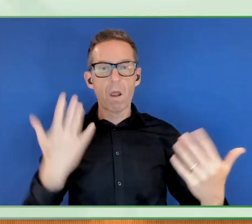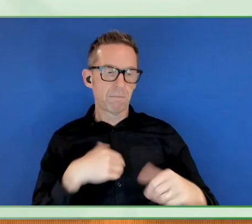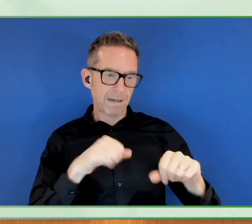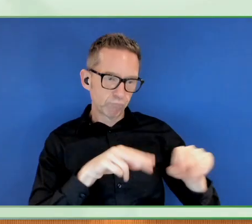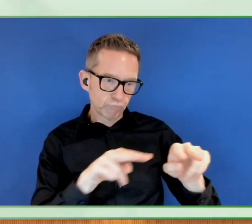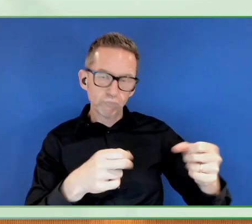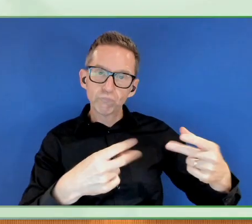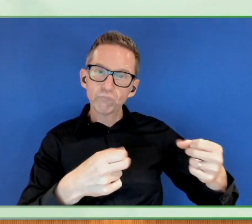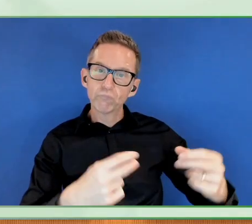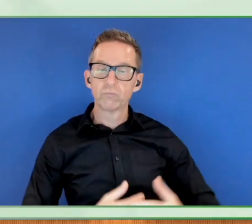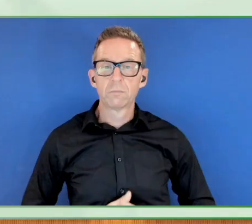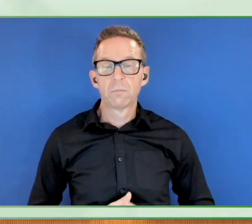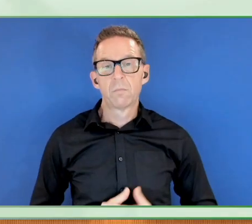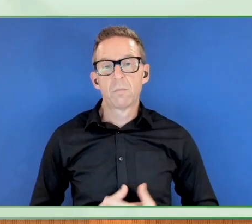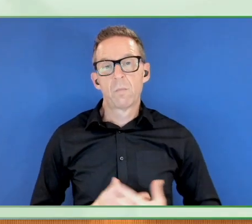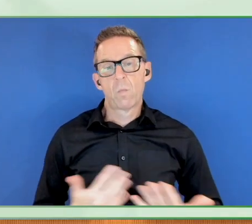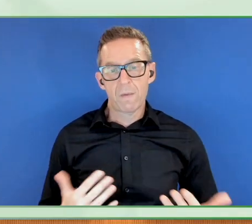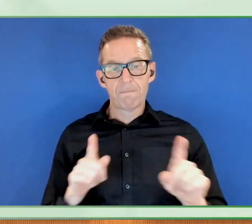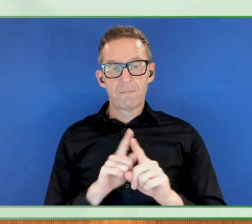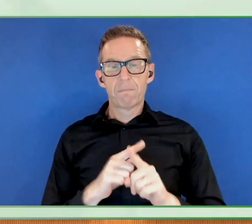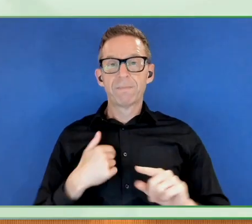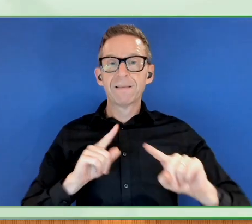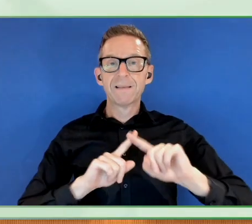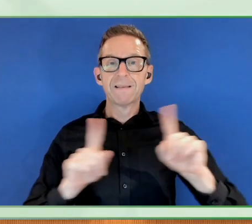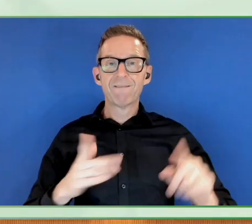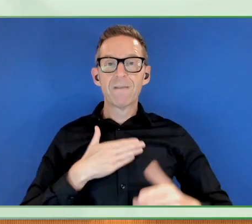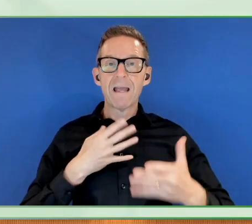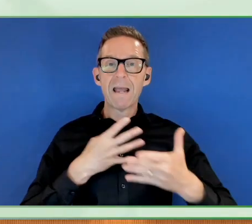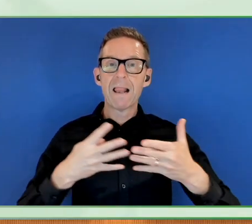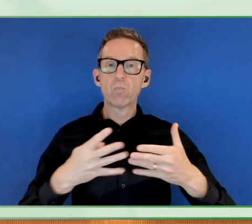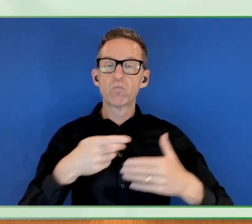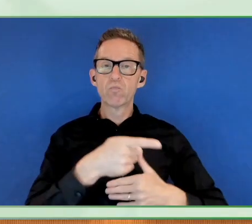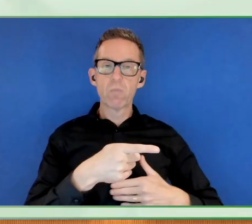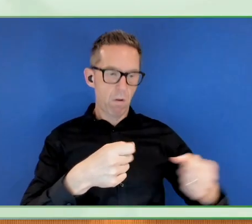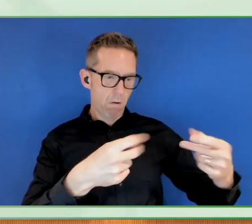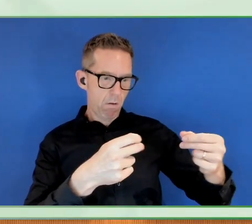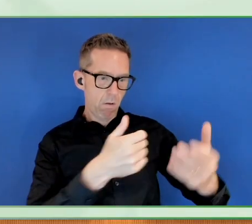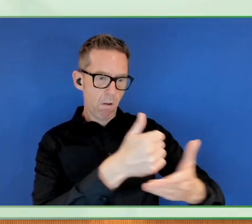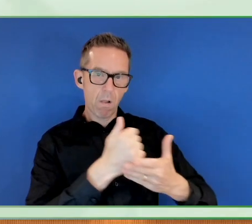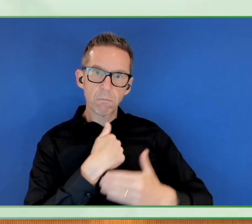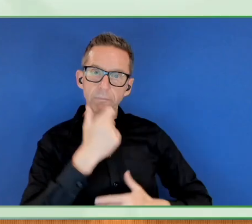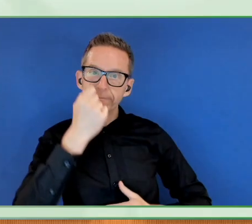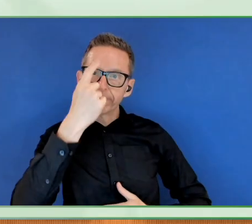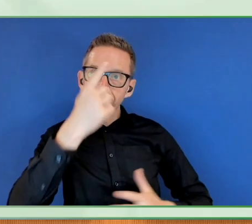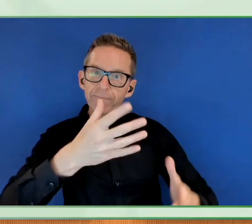as a non-native speaker. So it's useful for many more than just